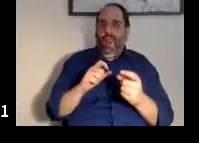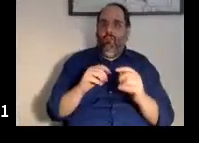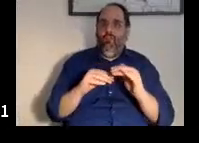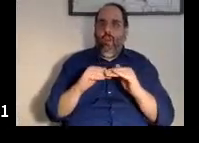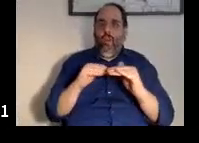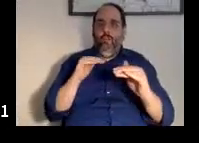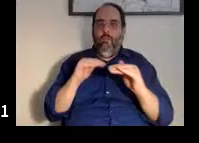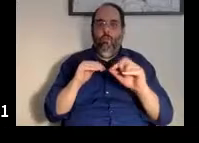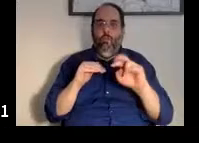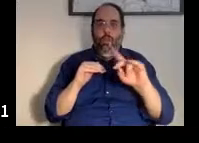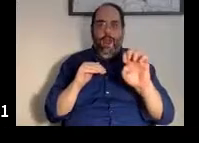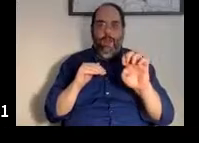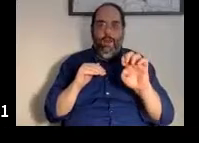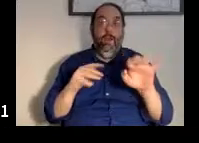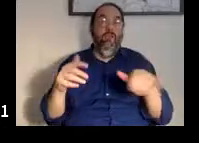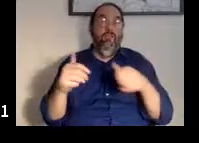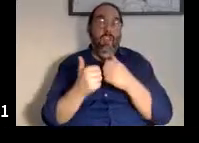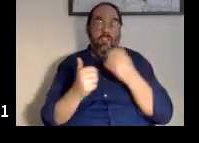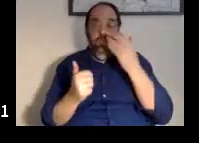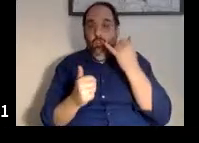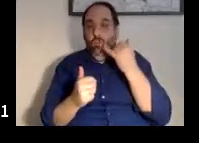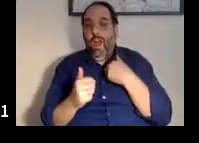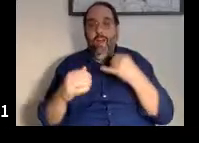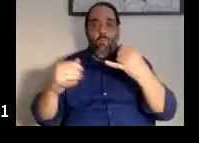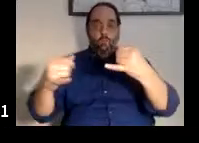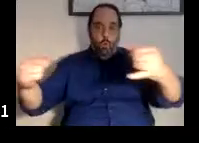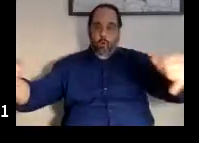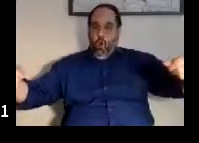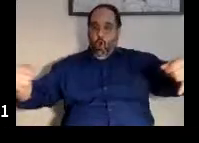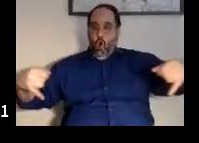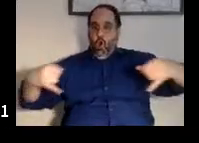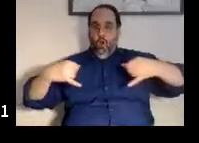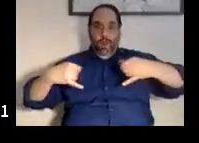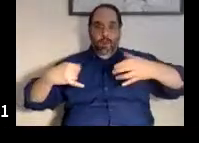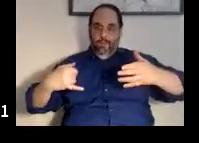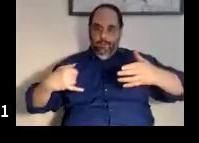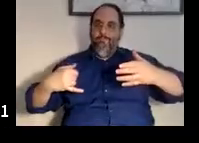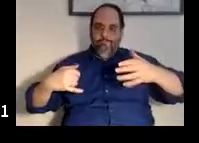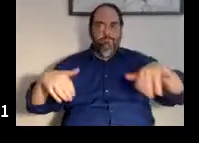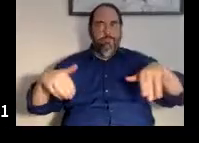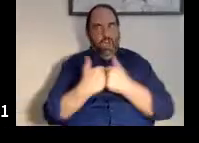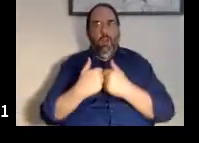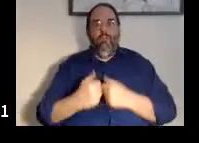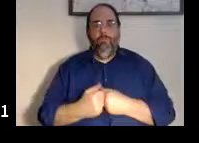real challenge if you're doing some type of a border that surrounds your play area.